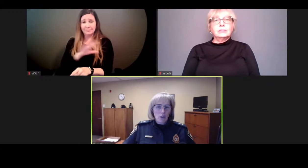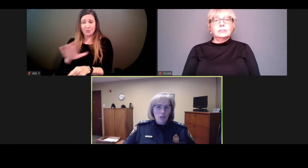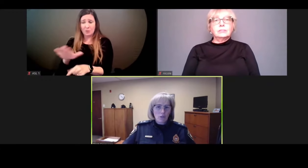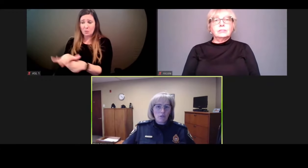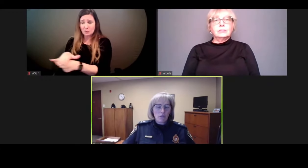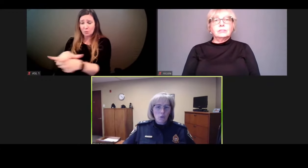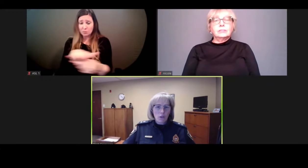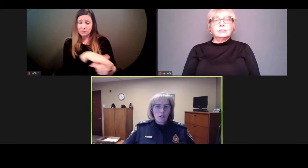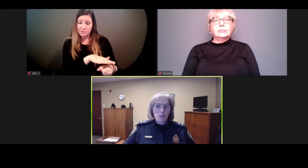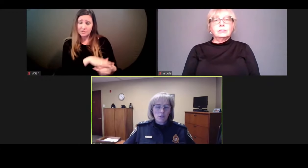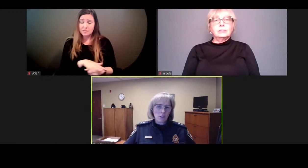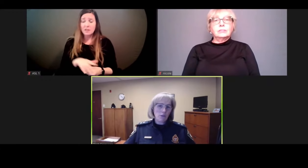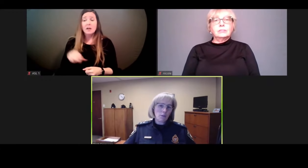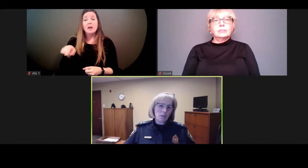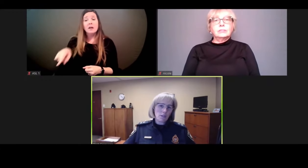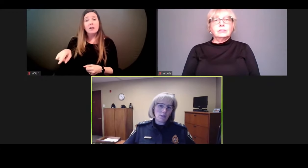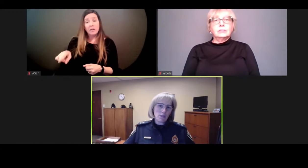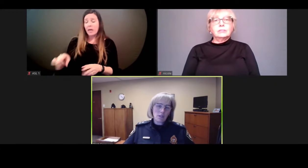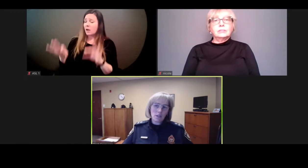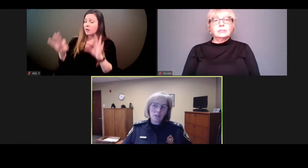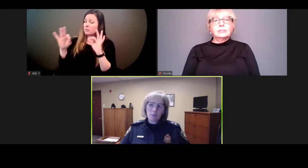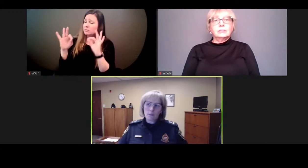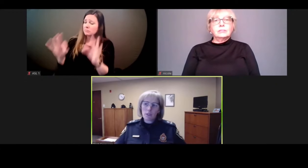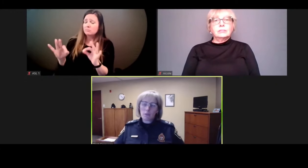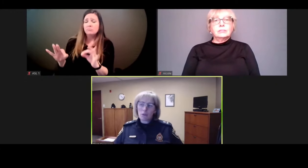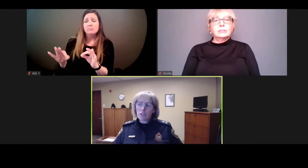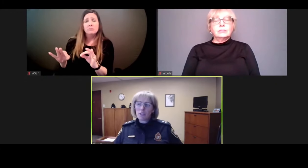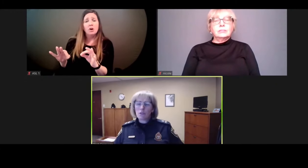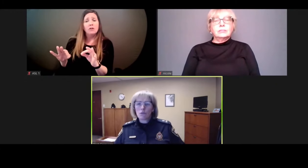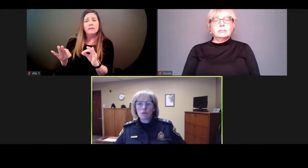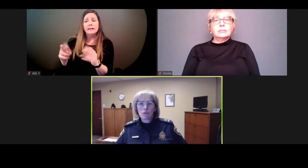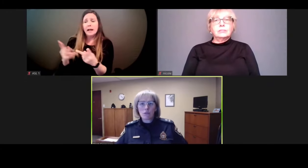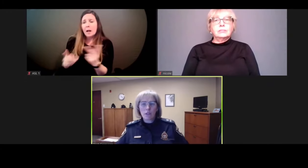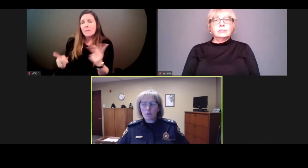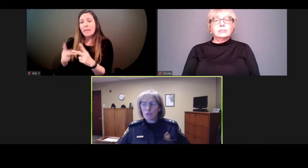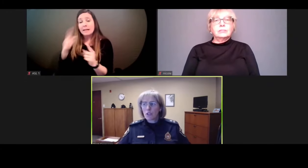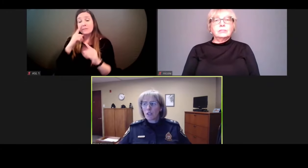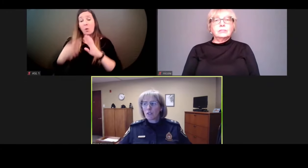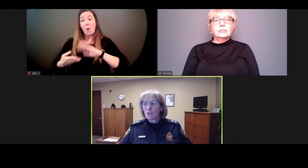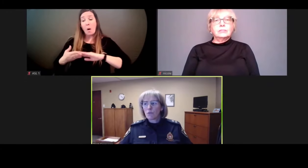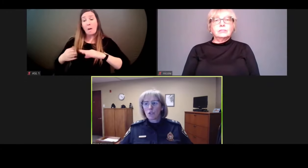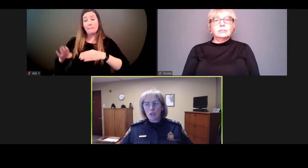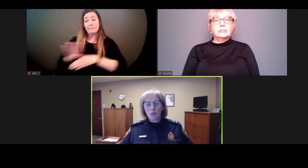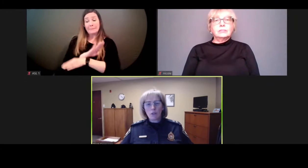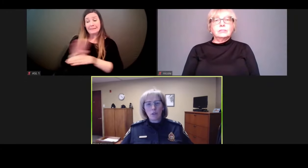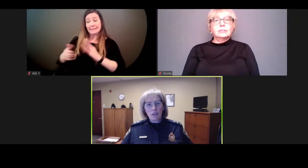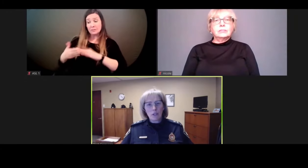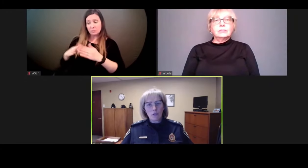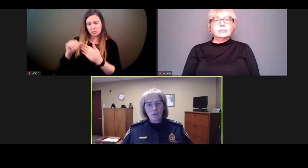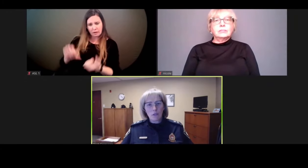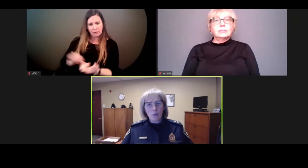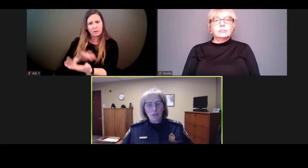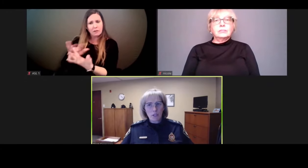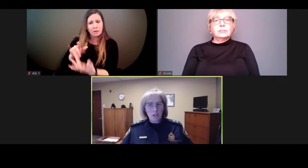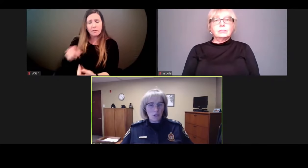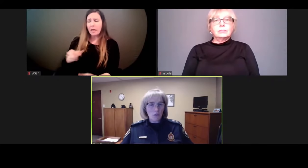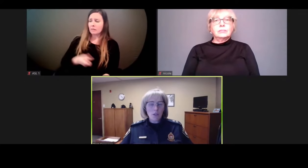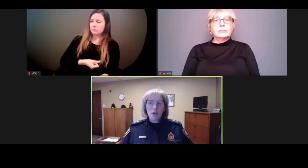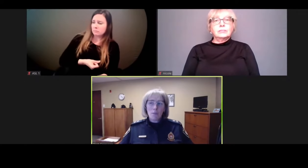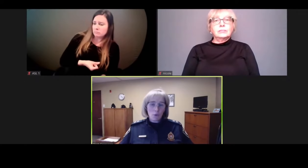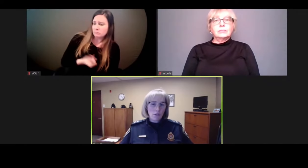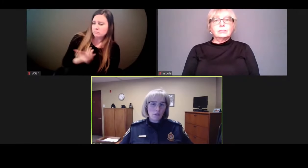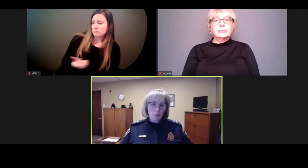great conduit for, certainly for the business community to leverage and to share their pressing